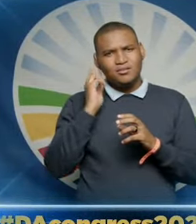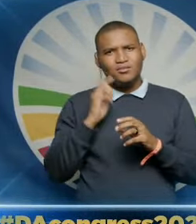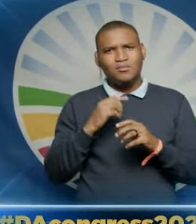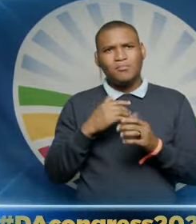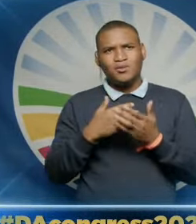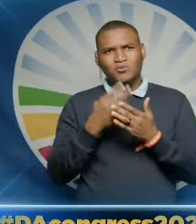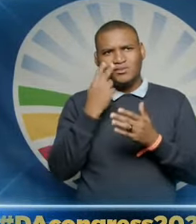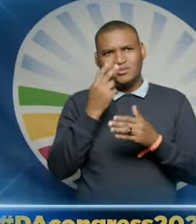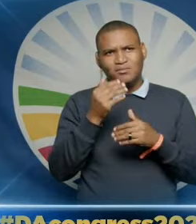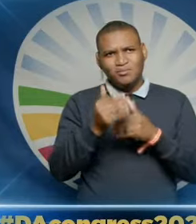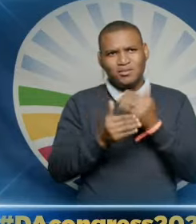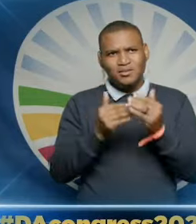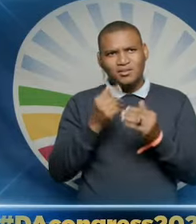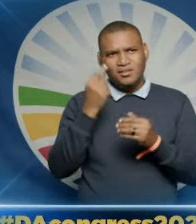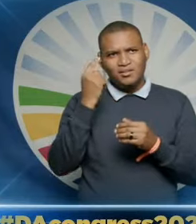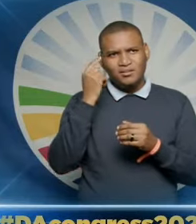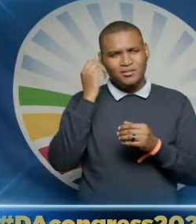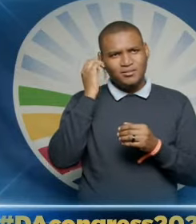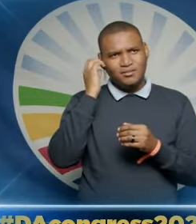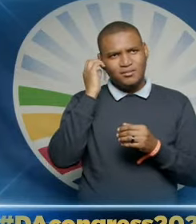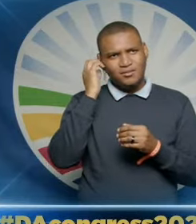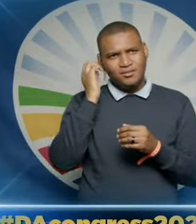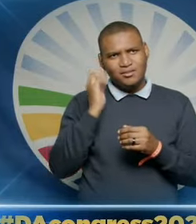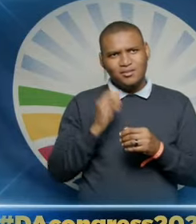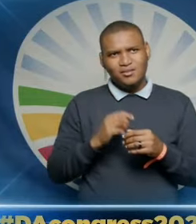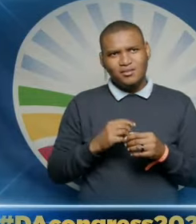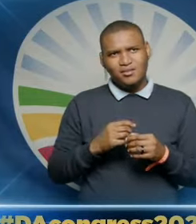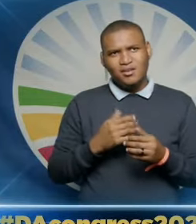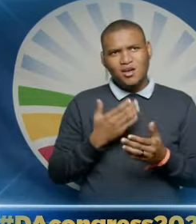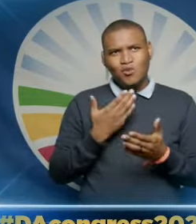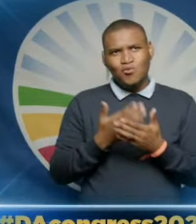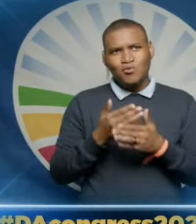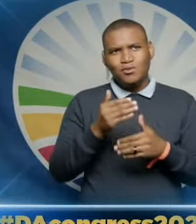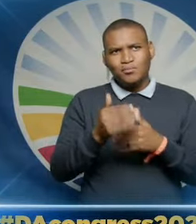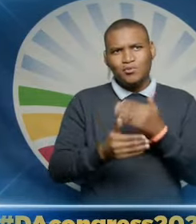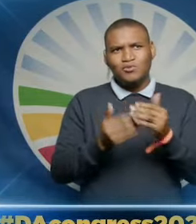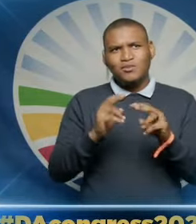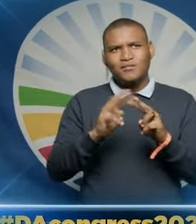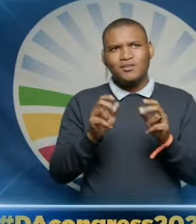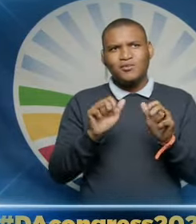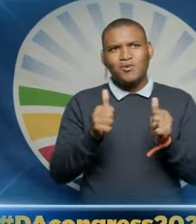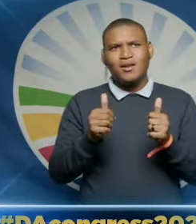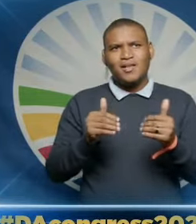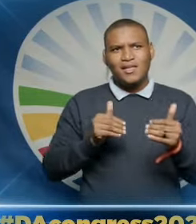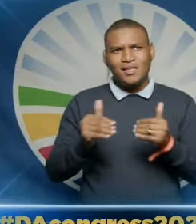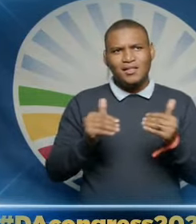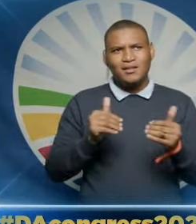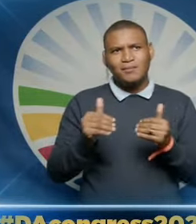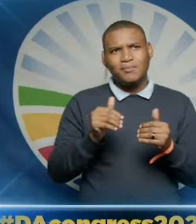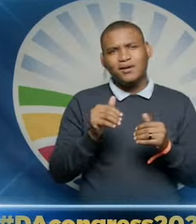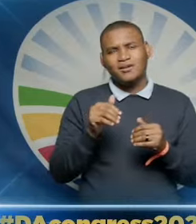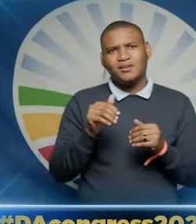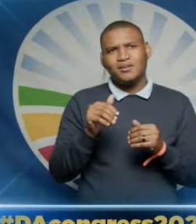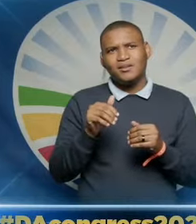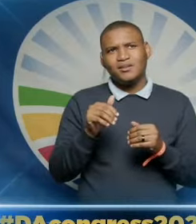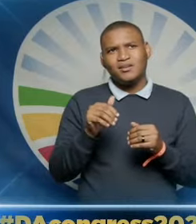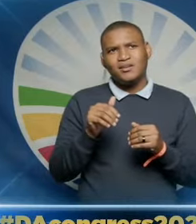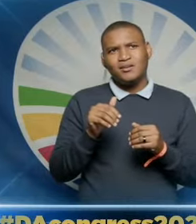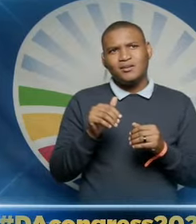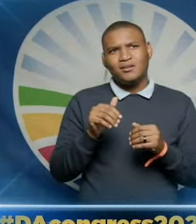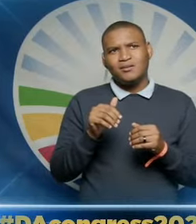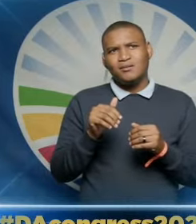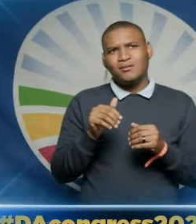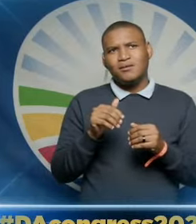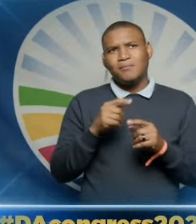Yeah. And I think we saw that by the changeover. I thought the process was very well handled by Kevin Milam. He has a lovely